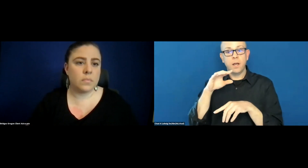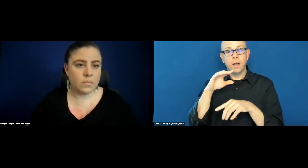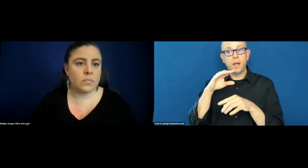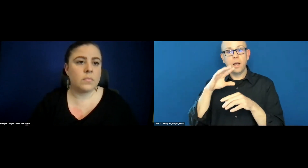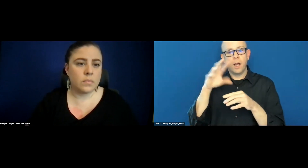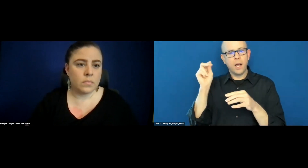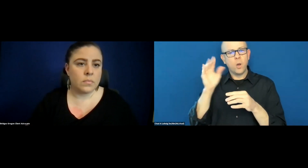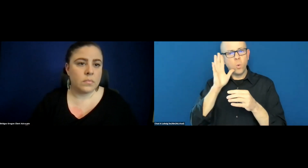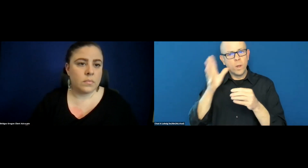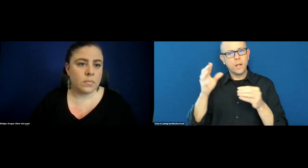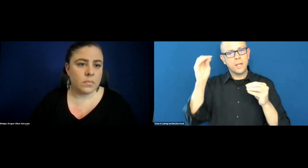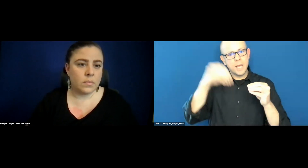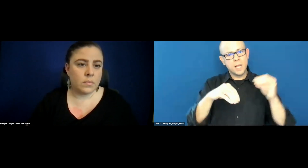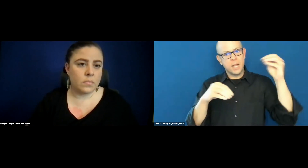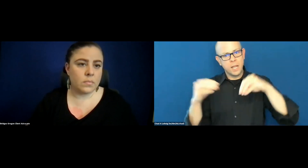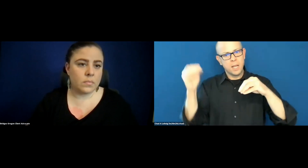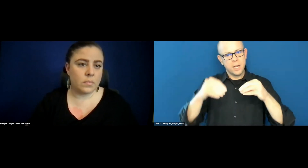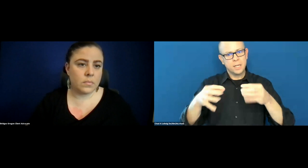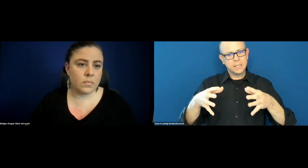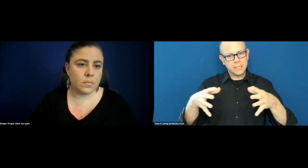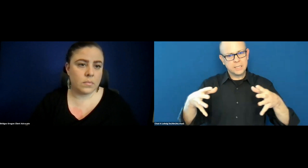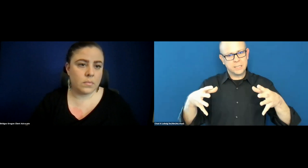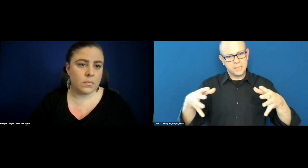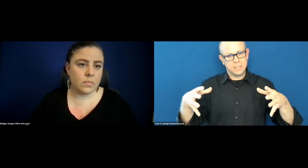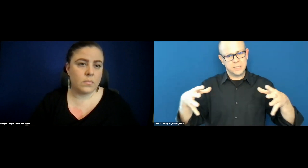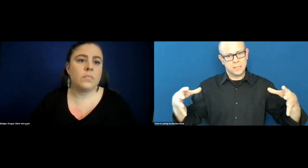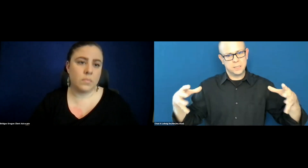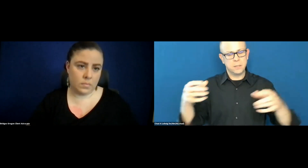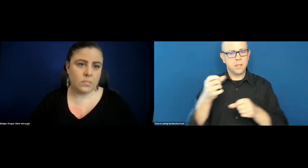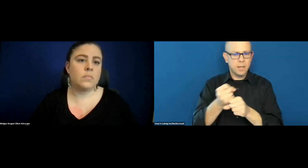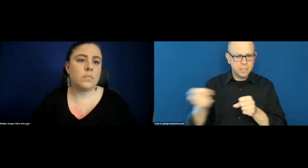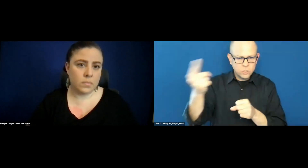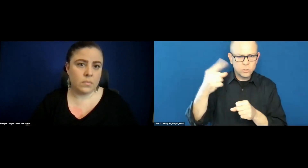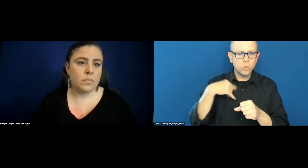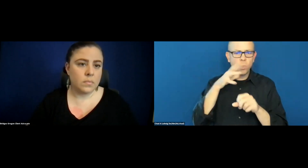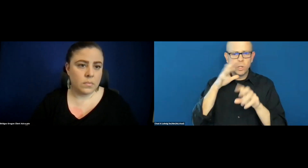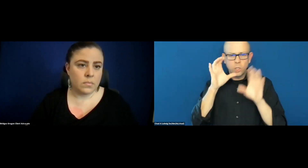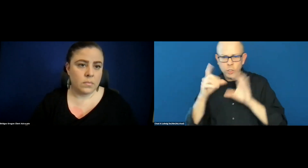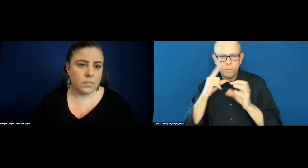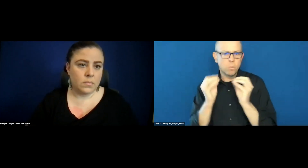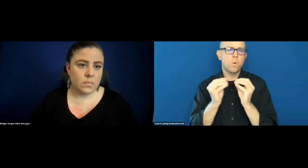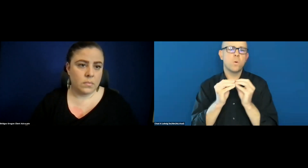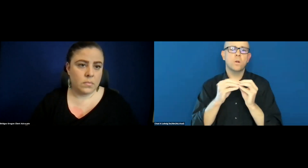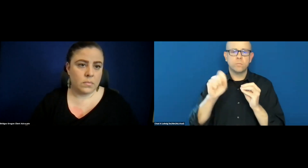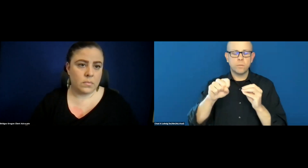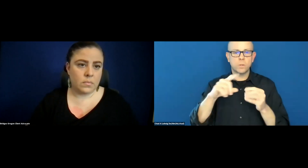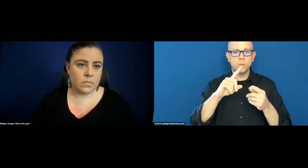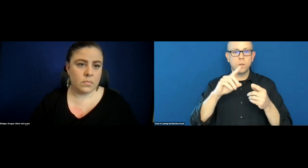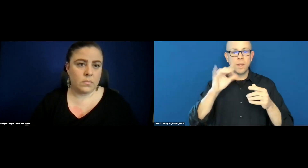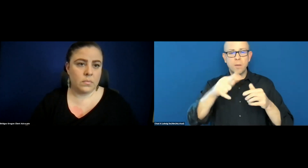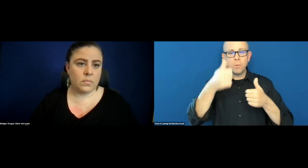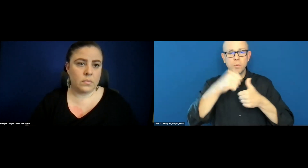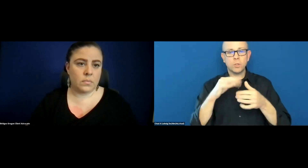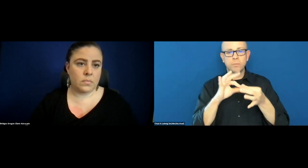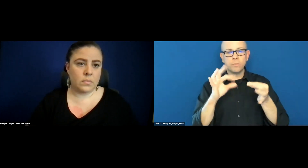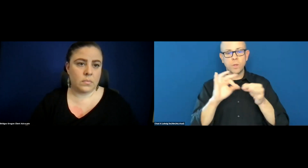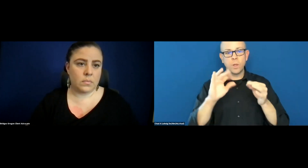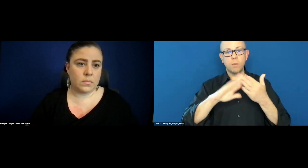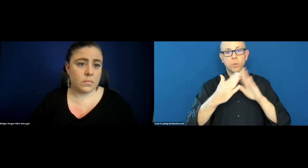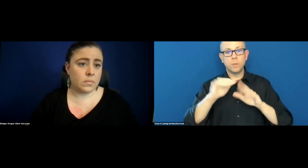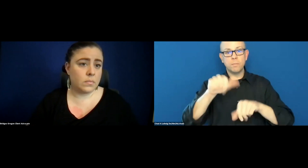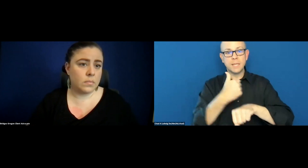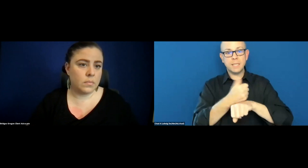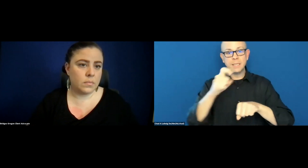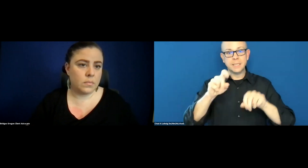apply for it when it comes out. And so we'll be adding and expanding the service offerings as we can and as we receive funding